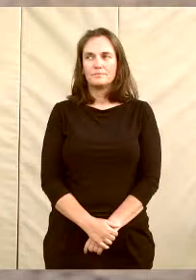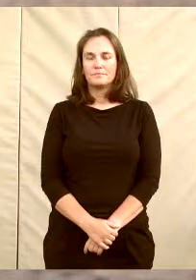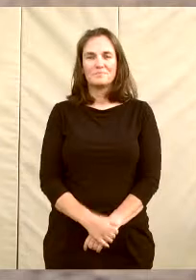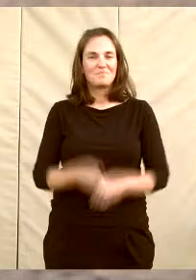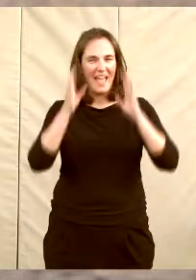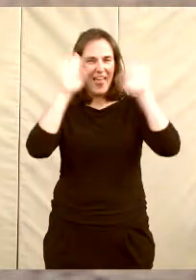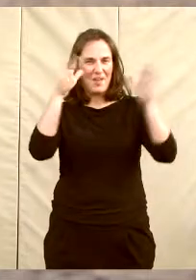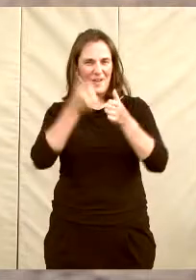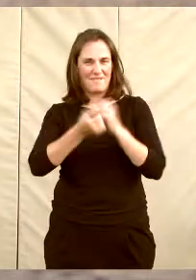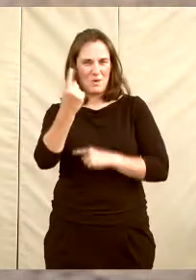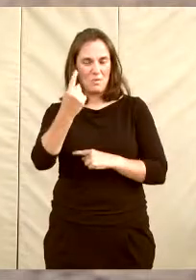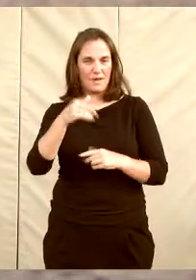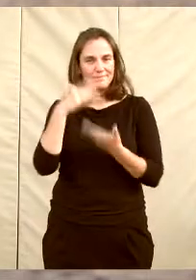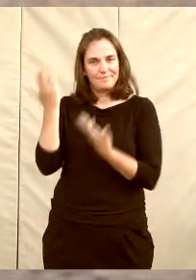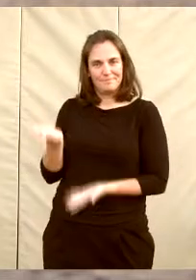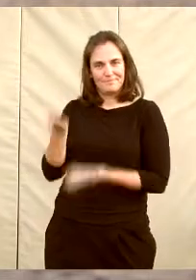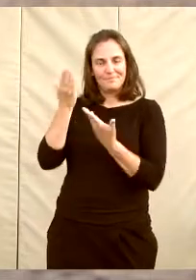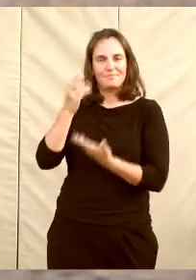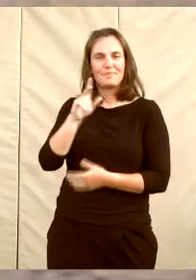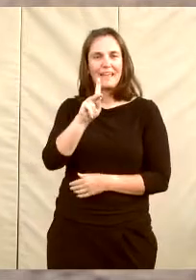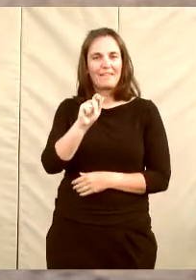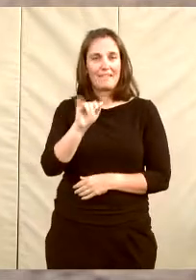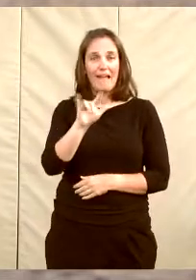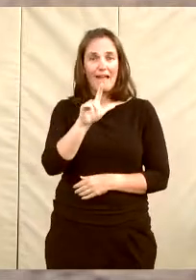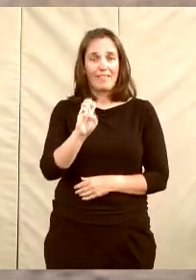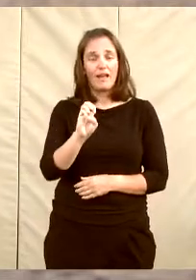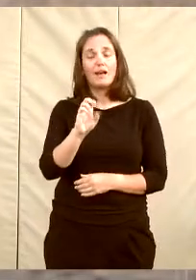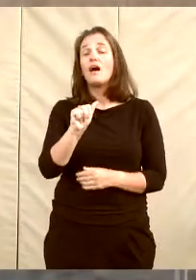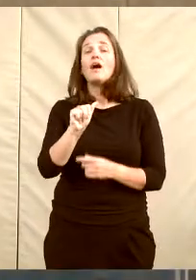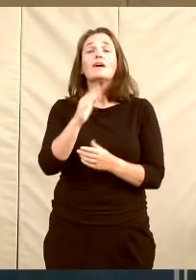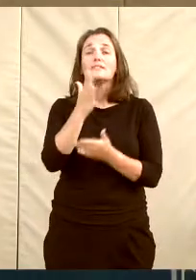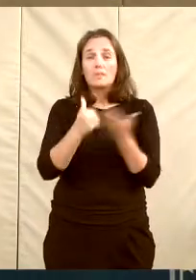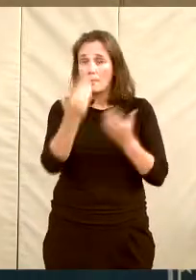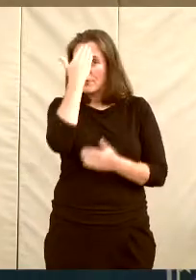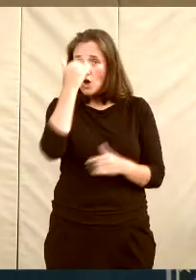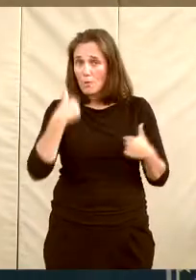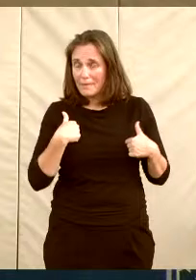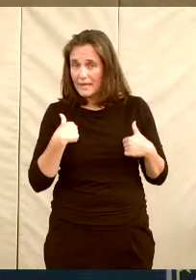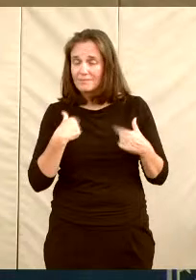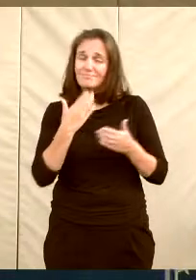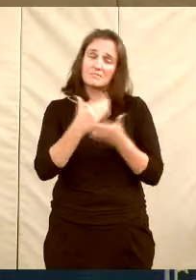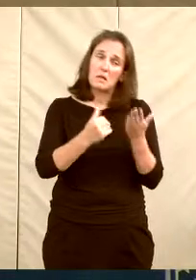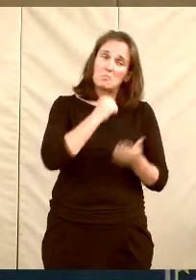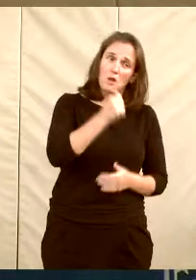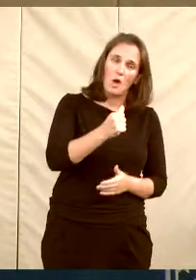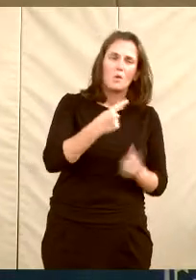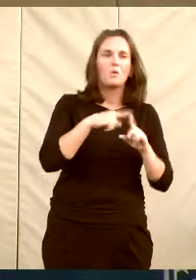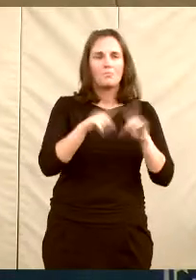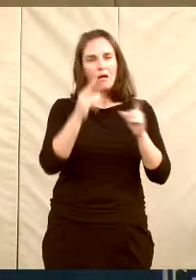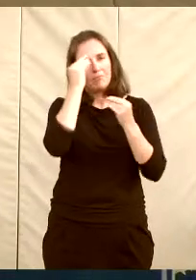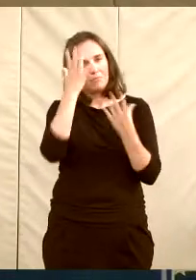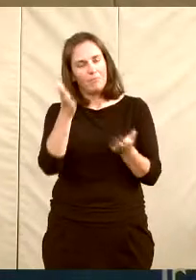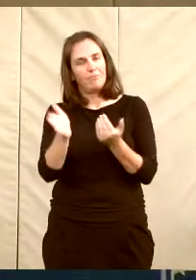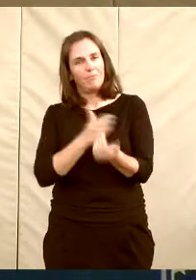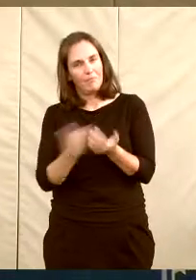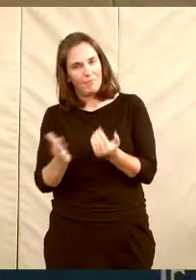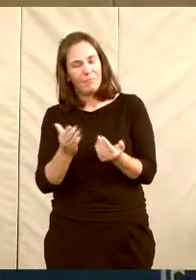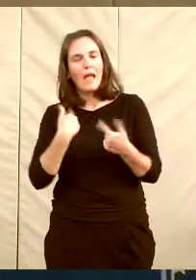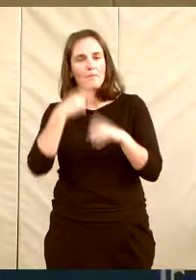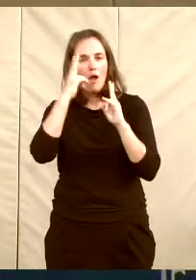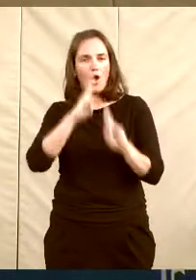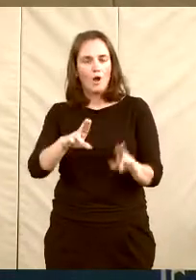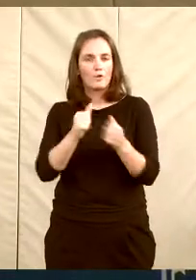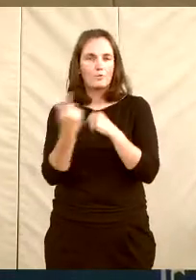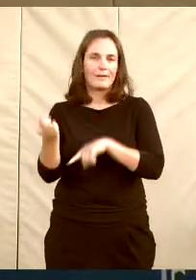Hello everyone, I'm Kayla. Some of you know me and some of you don't, but regardless, I wanted you to know that I'm honored to be speaking